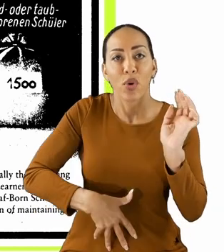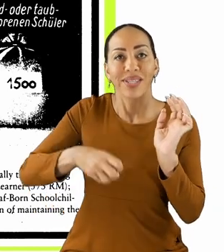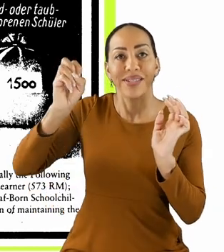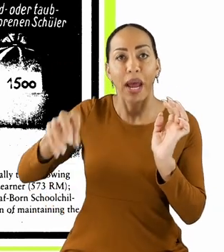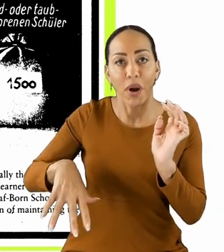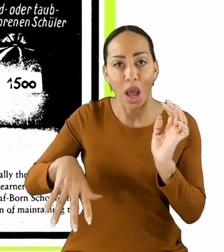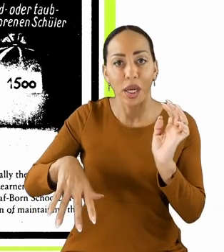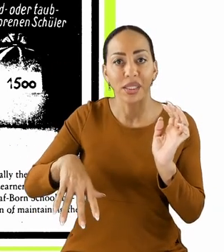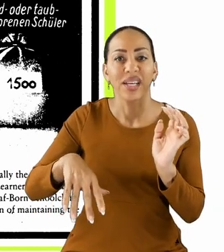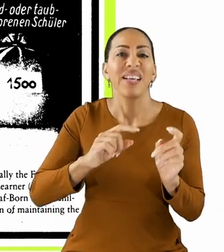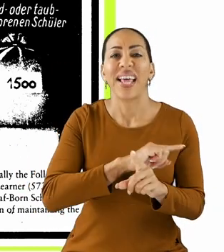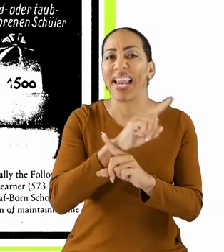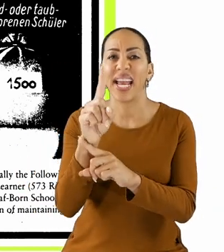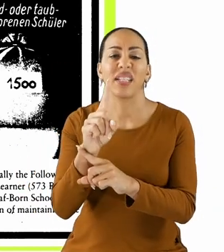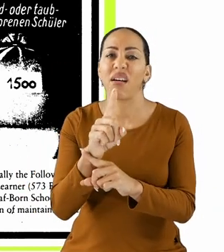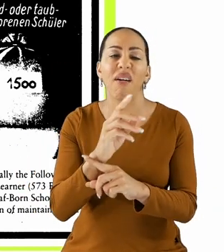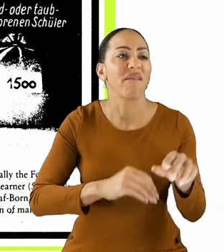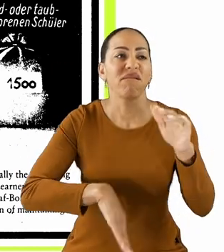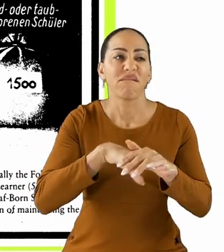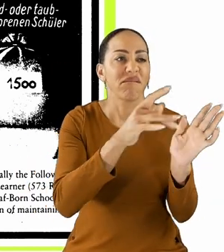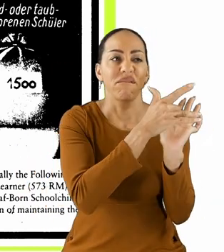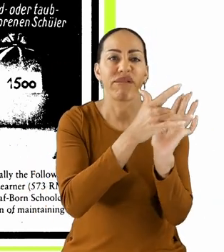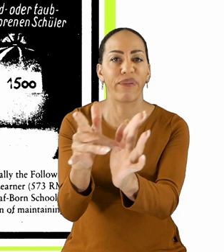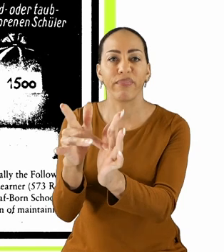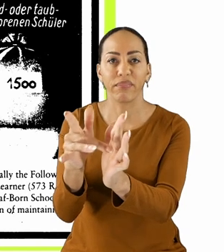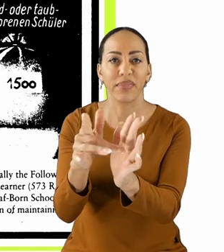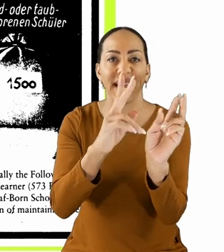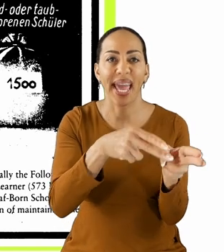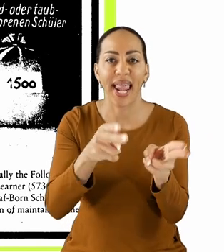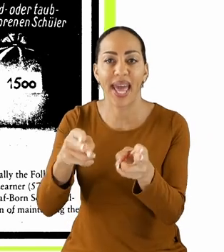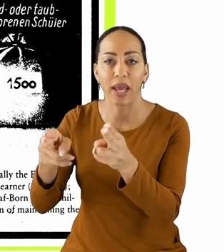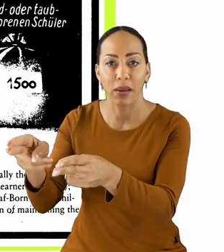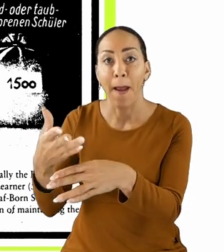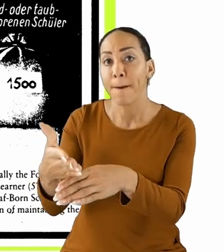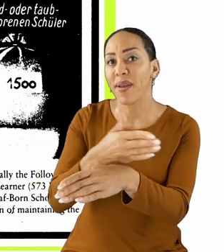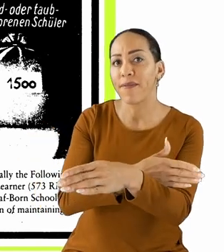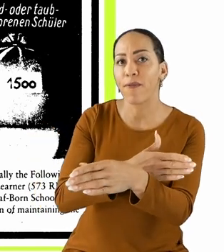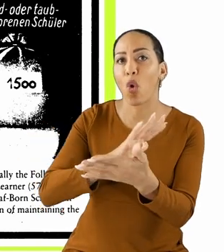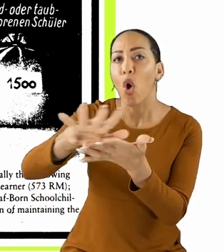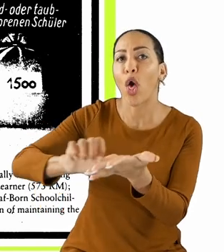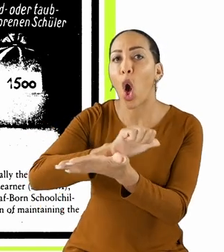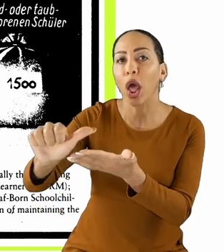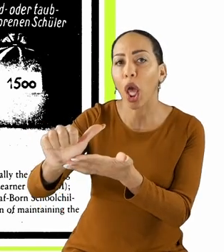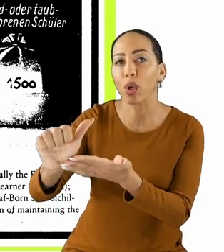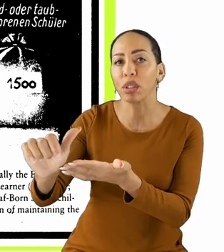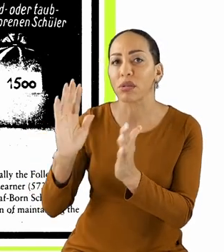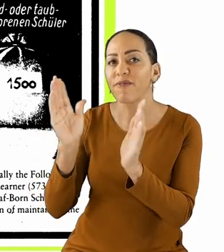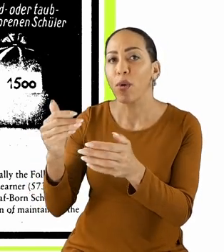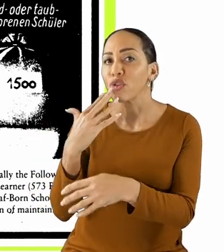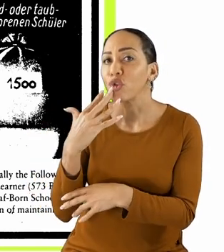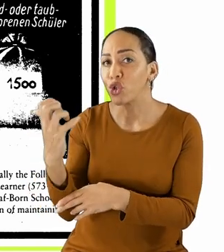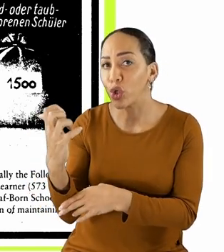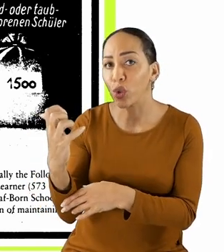about 800,000 disabled people, and then moved towards a mass killing of disabled people. Prior